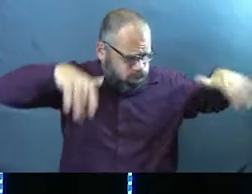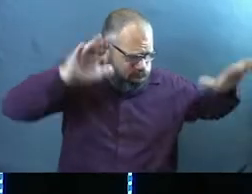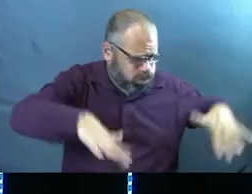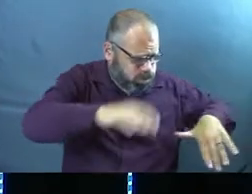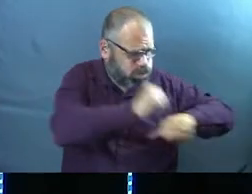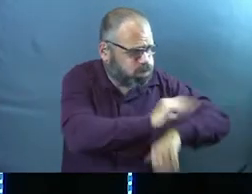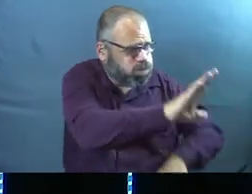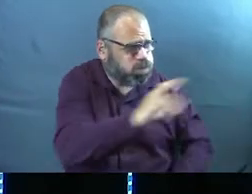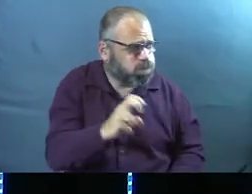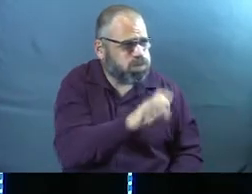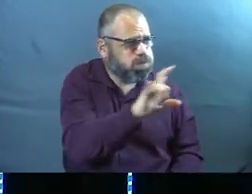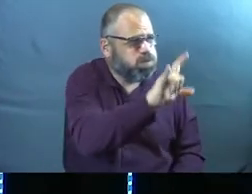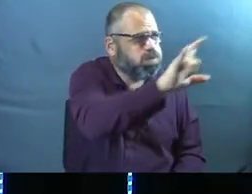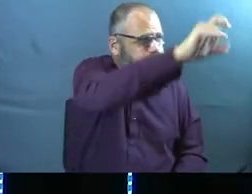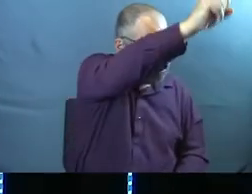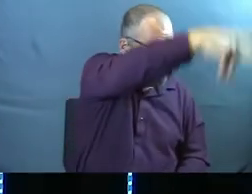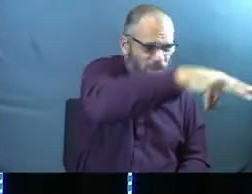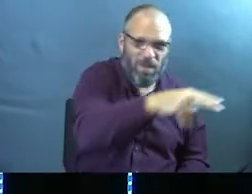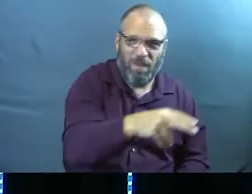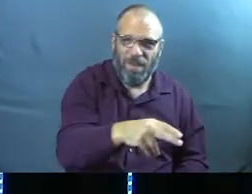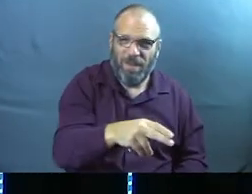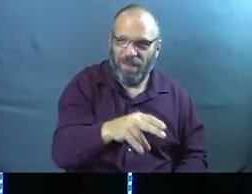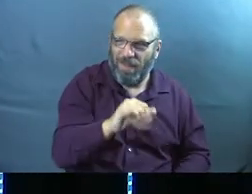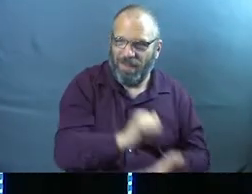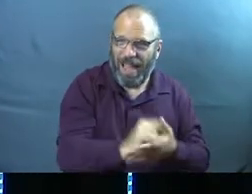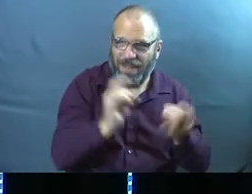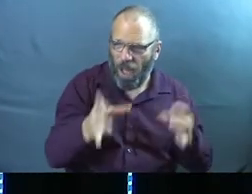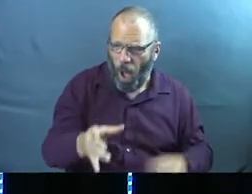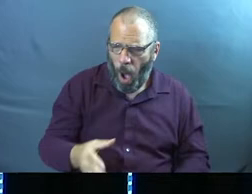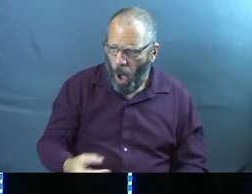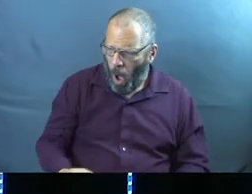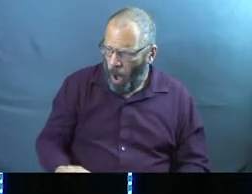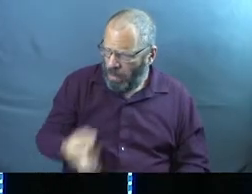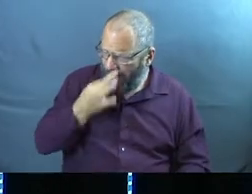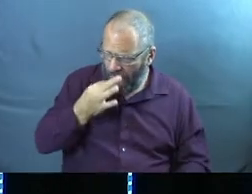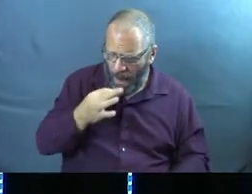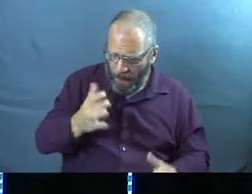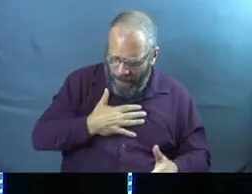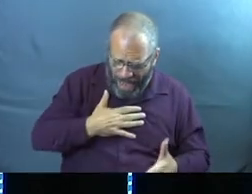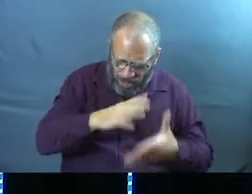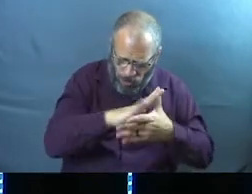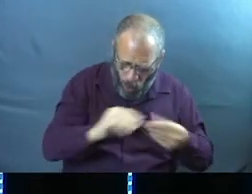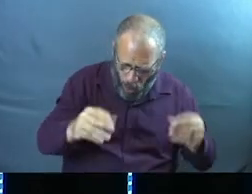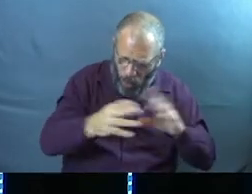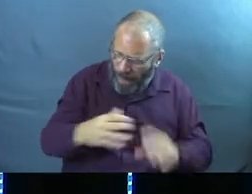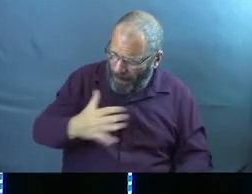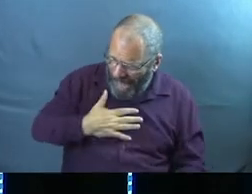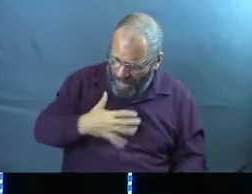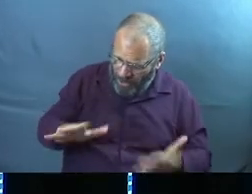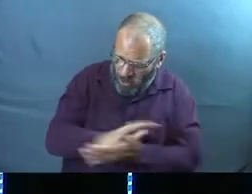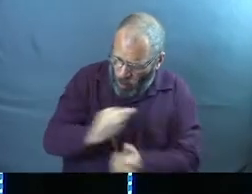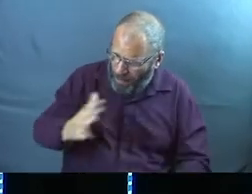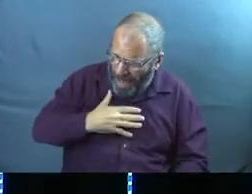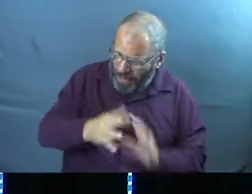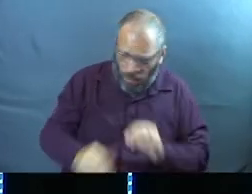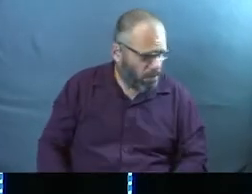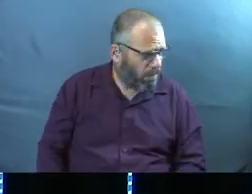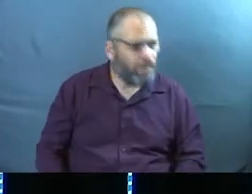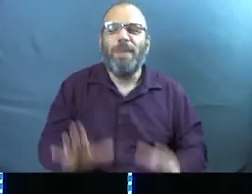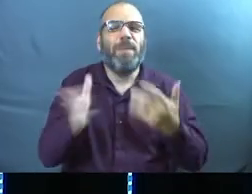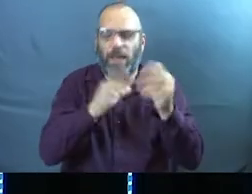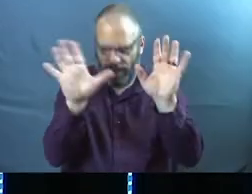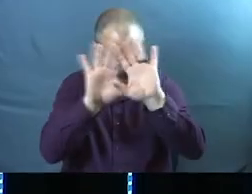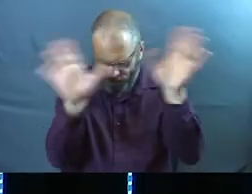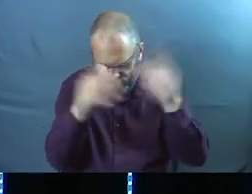Isn't that horrible? How dare they? To my story.